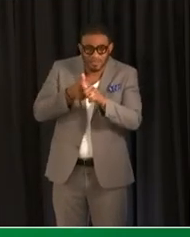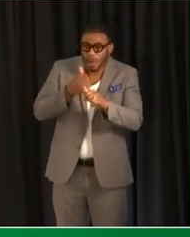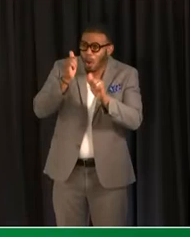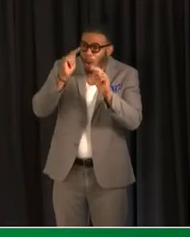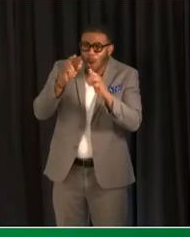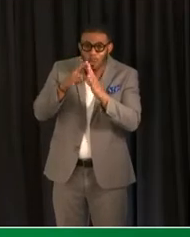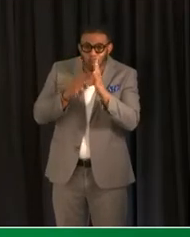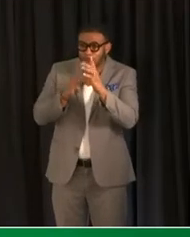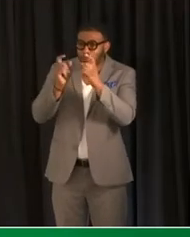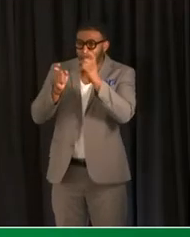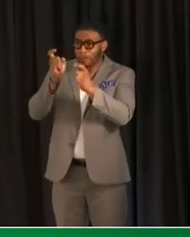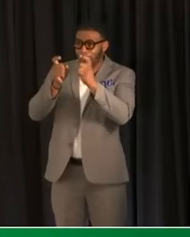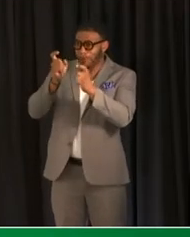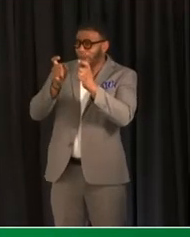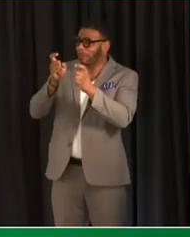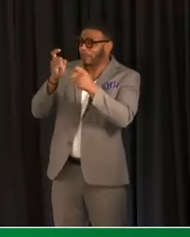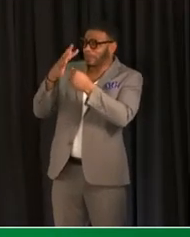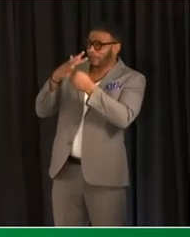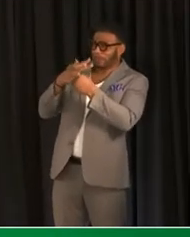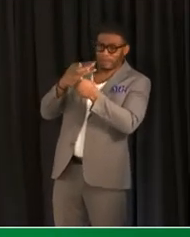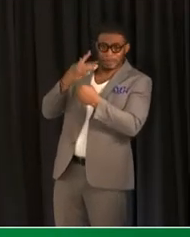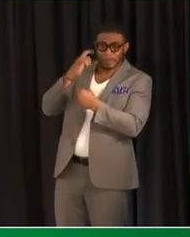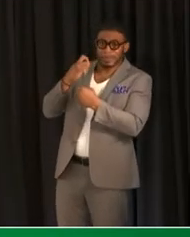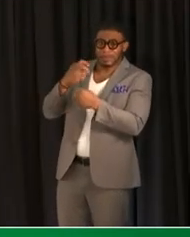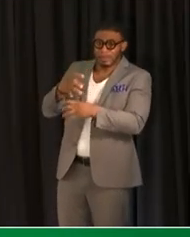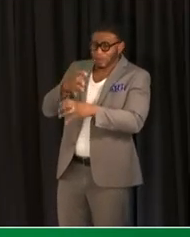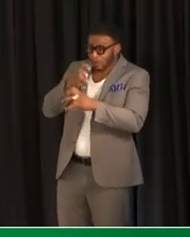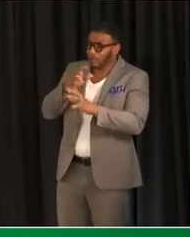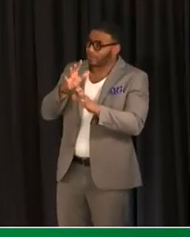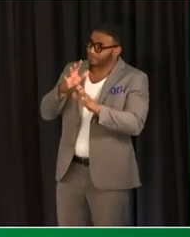the rules and regulations from the city.